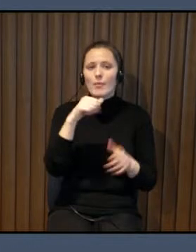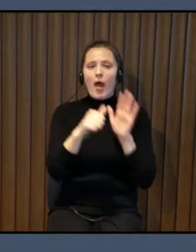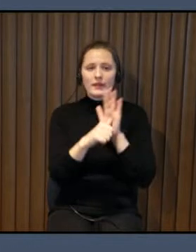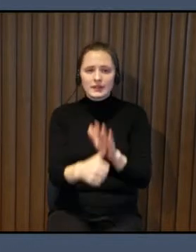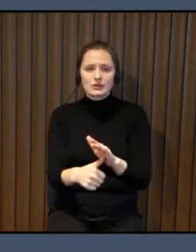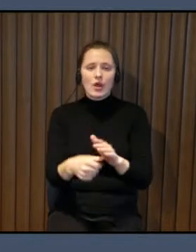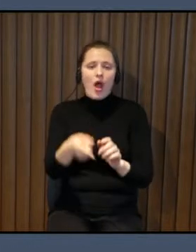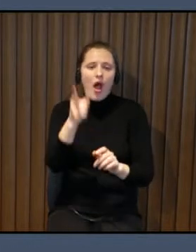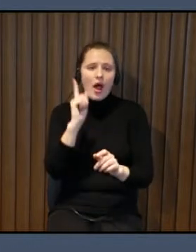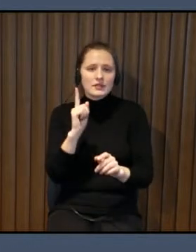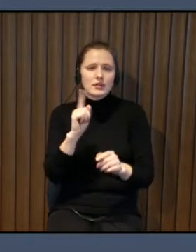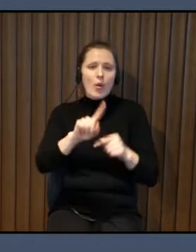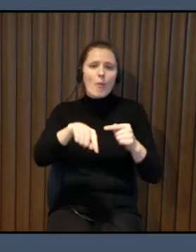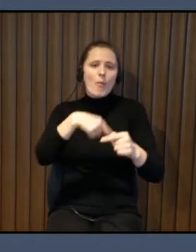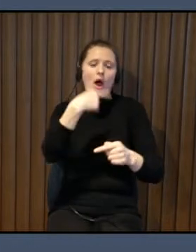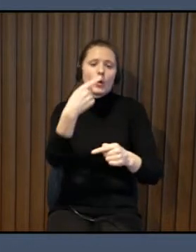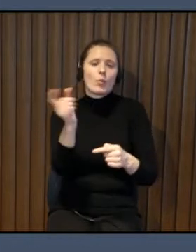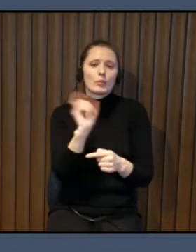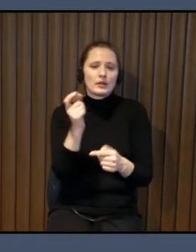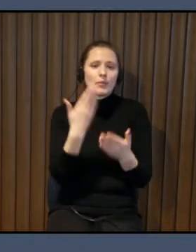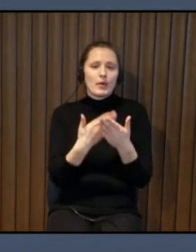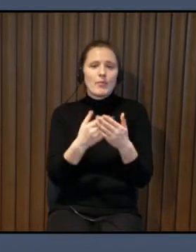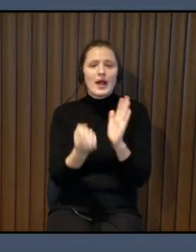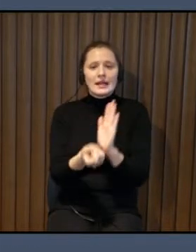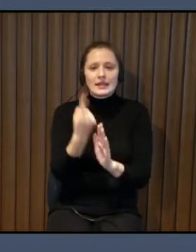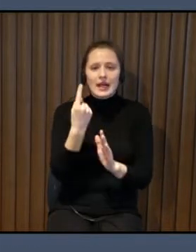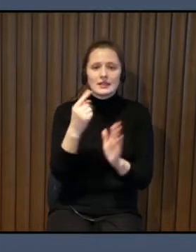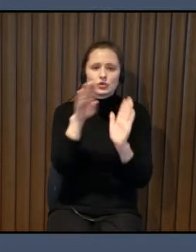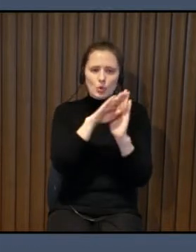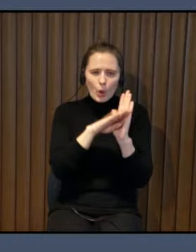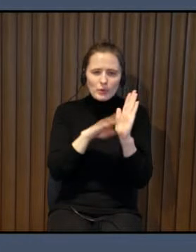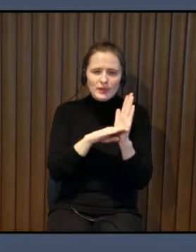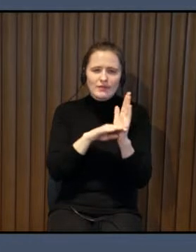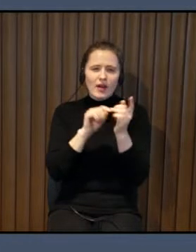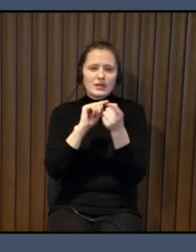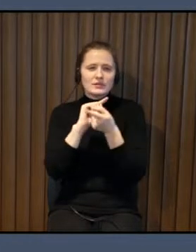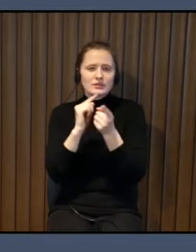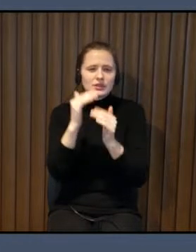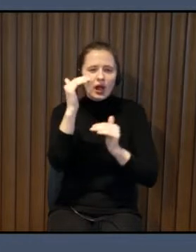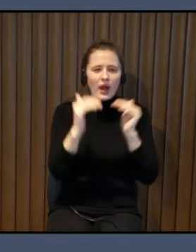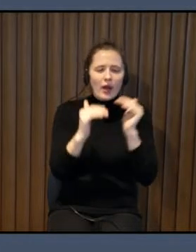burden, but you cannot hide behind this disproportionate burden on all the